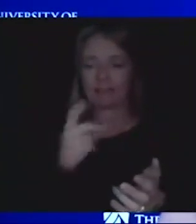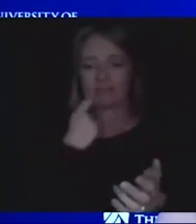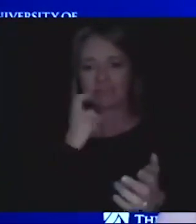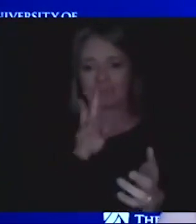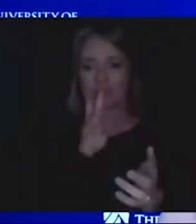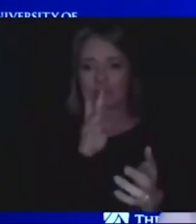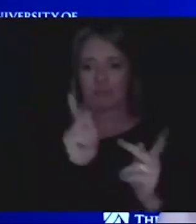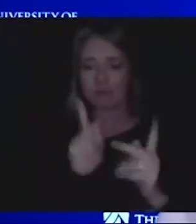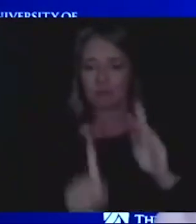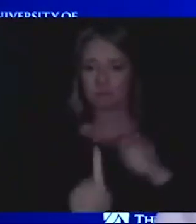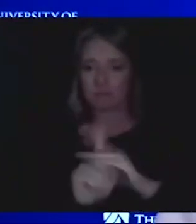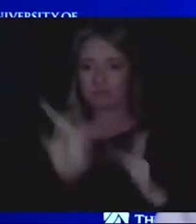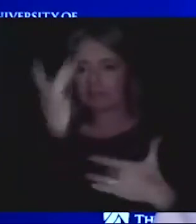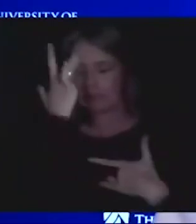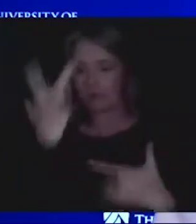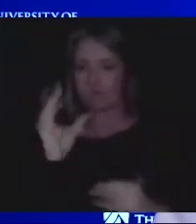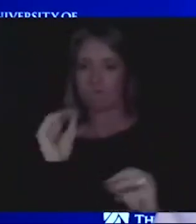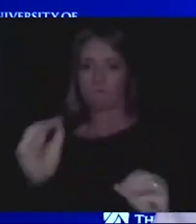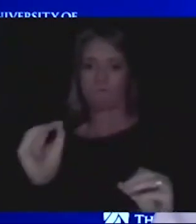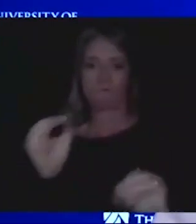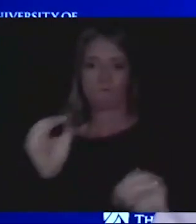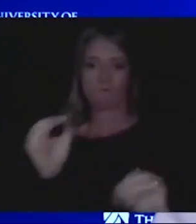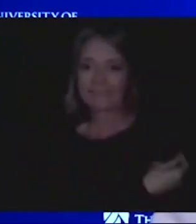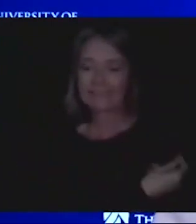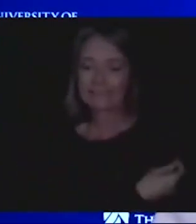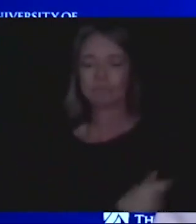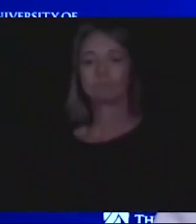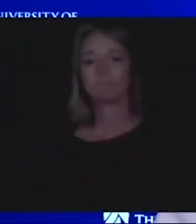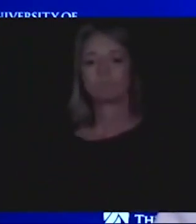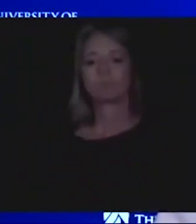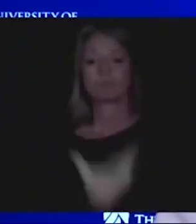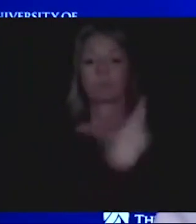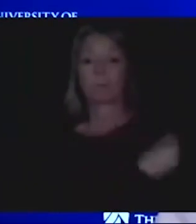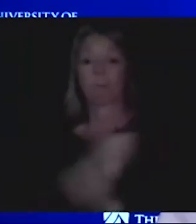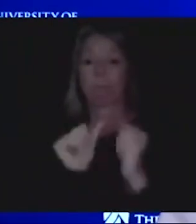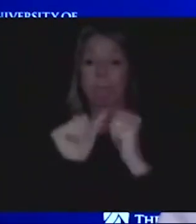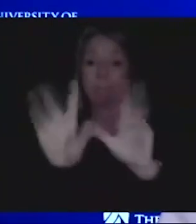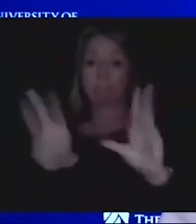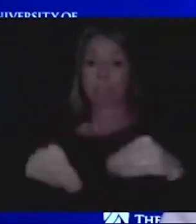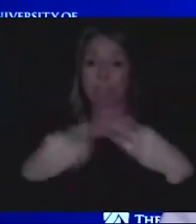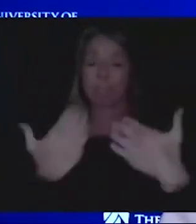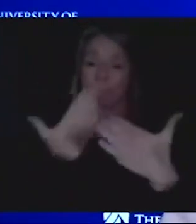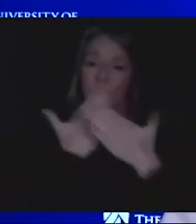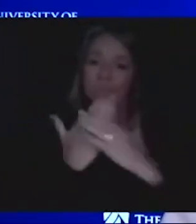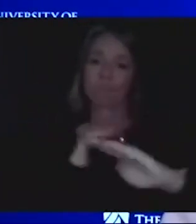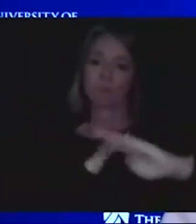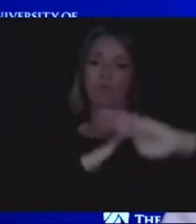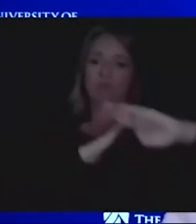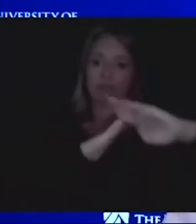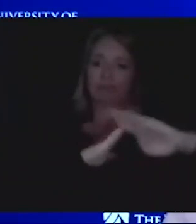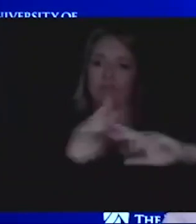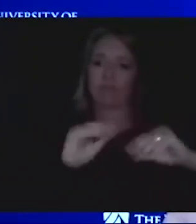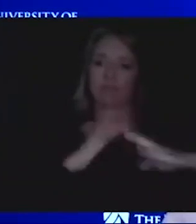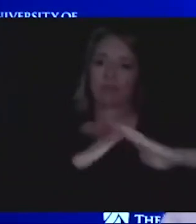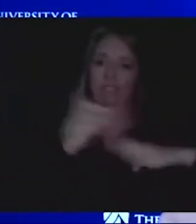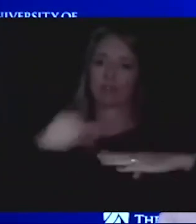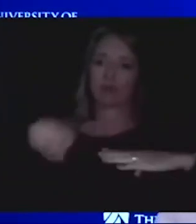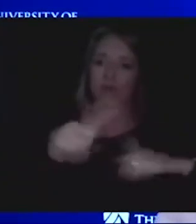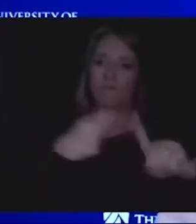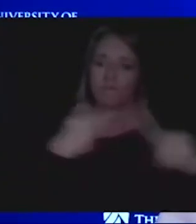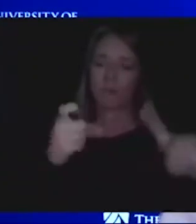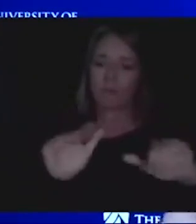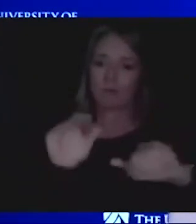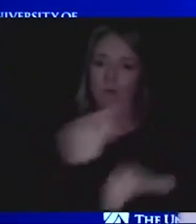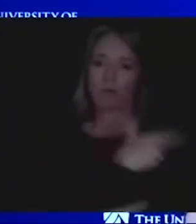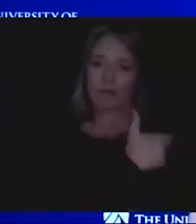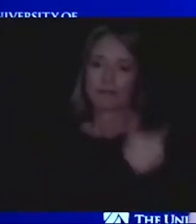vaccine. These vaccines continue to provide great protection and protecting you from having to go to the hospital, severe disease and